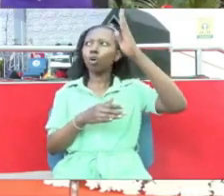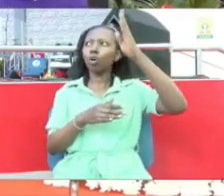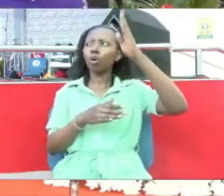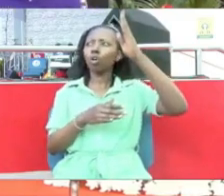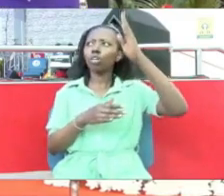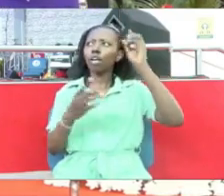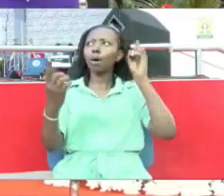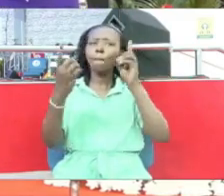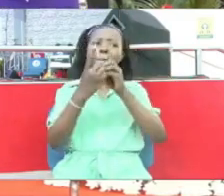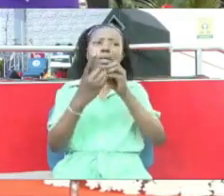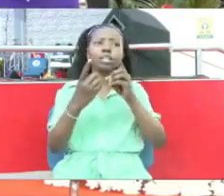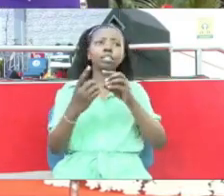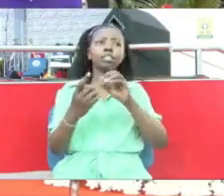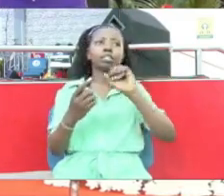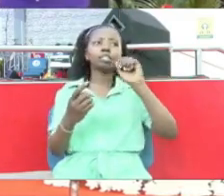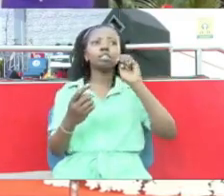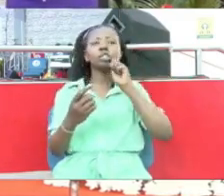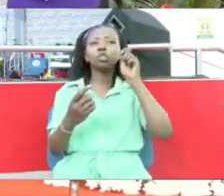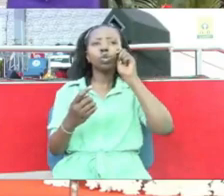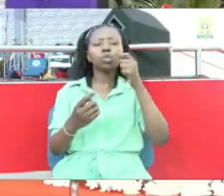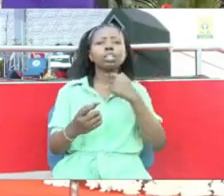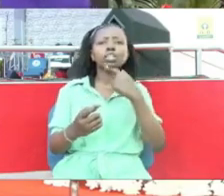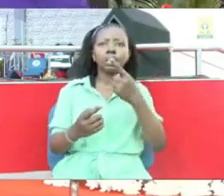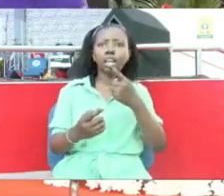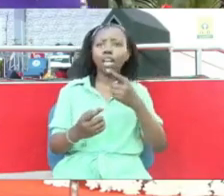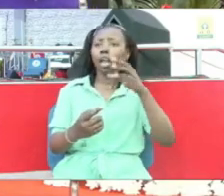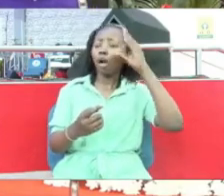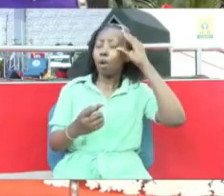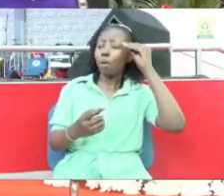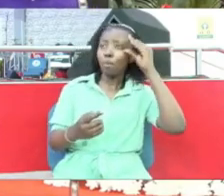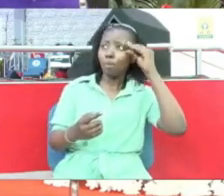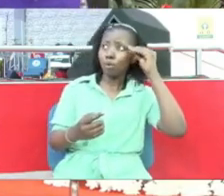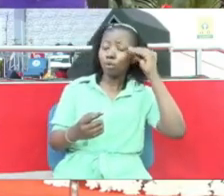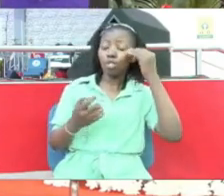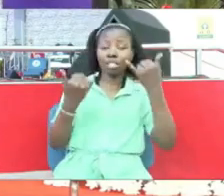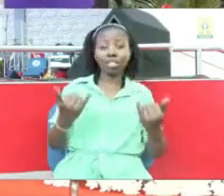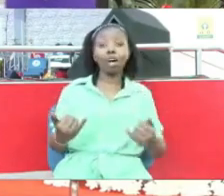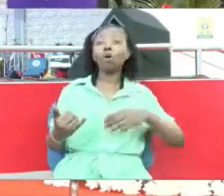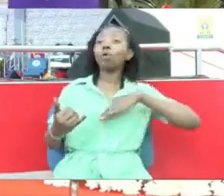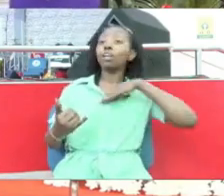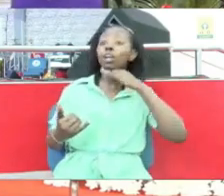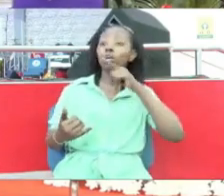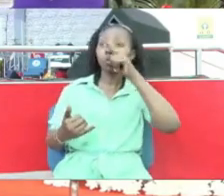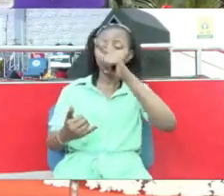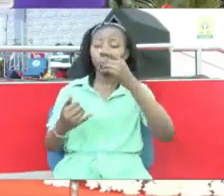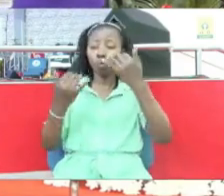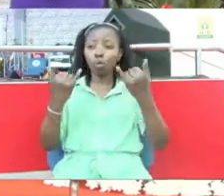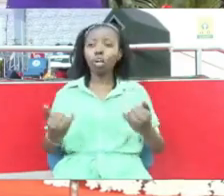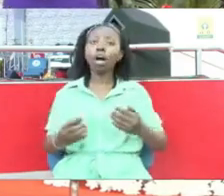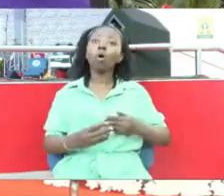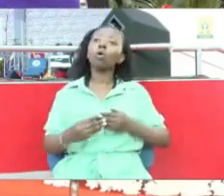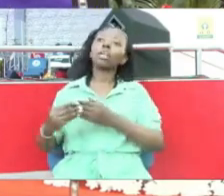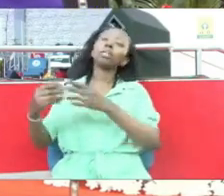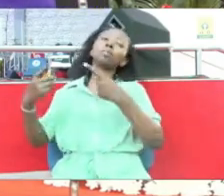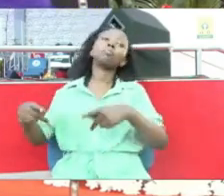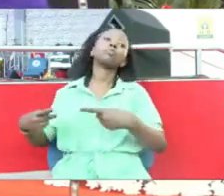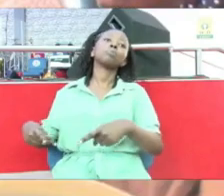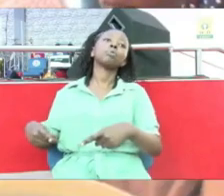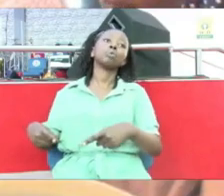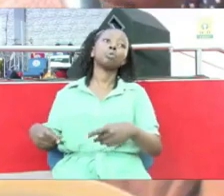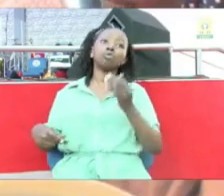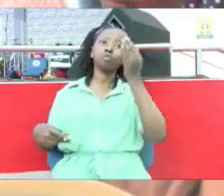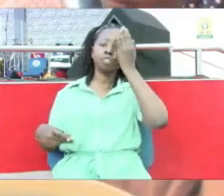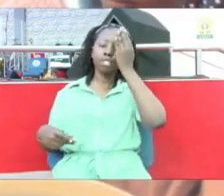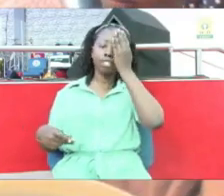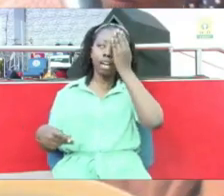approached Joshua and told him, you know what, Moses my servant is dead, now take over the leadership. Na wakati, kwa sababu